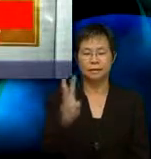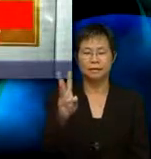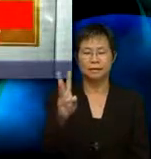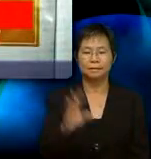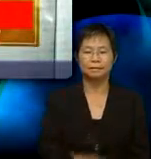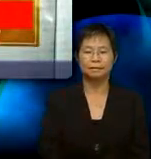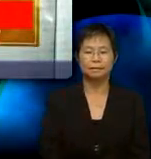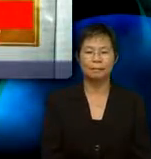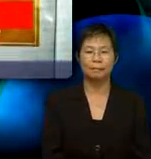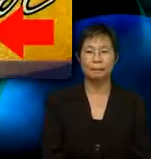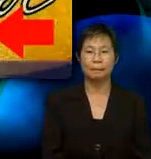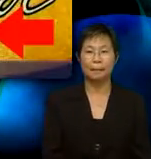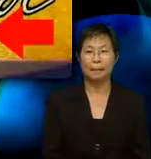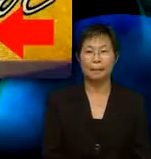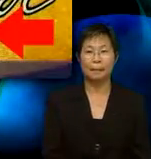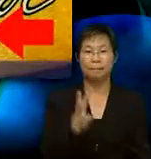6,